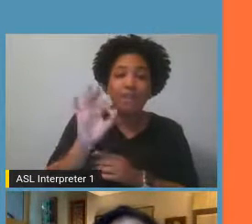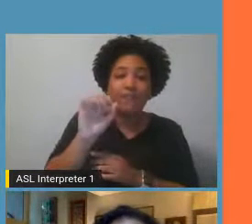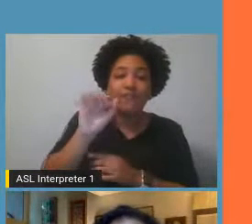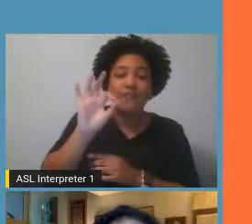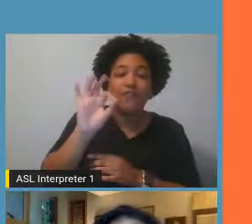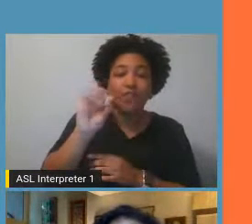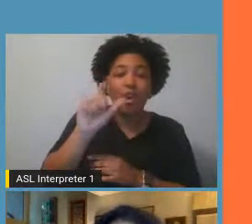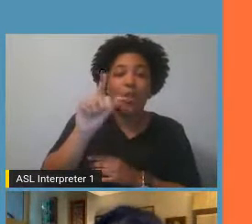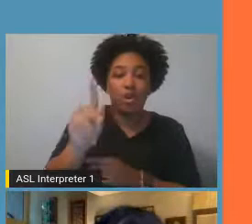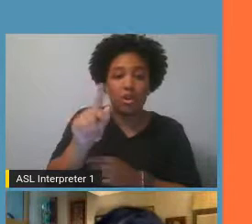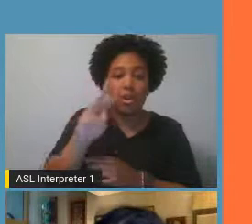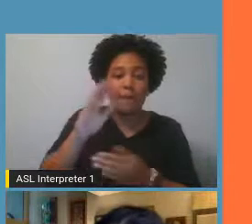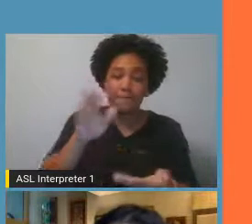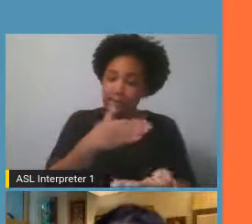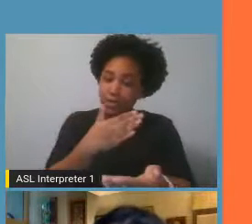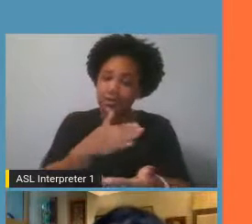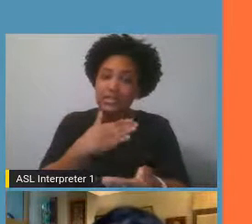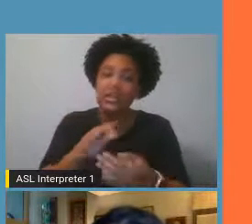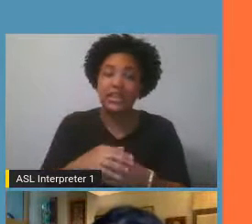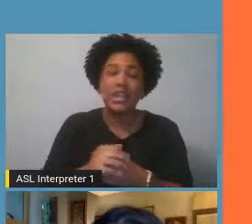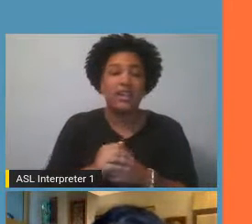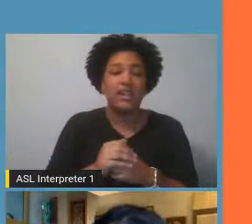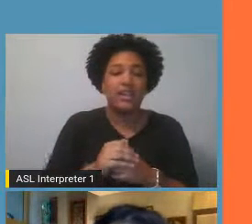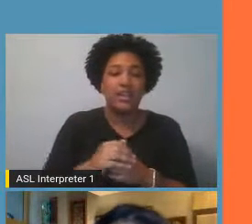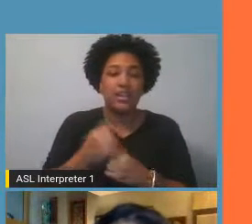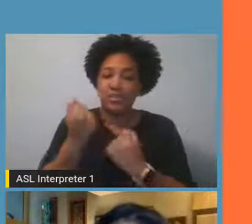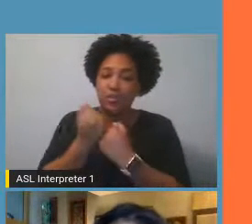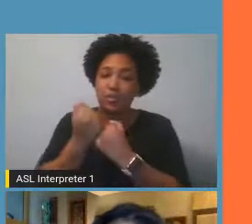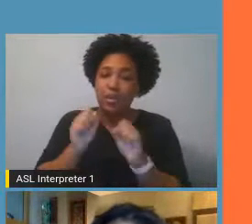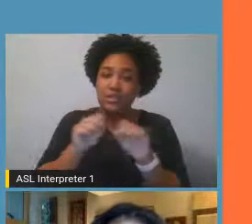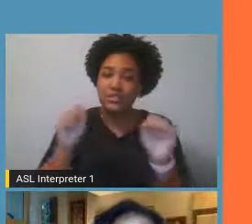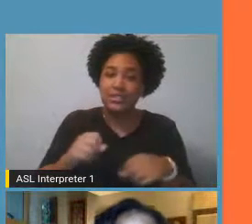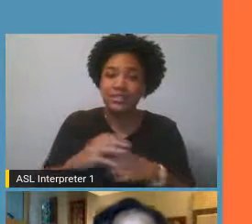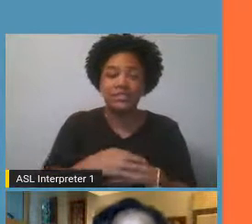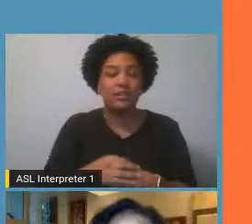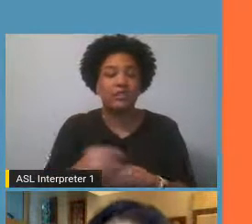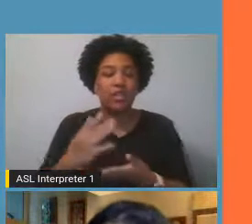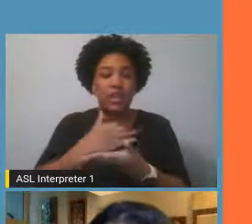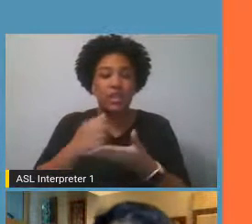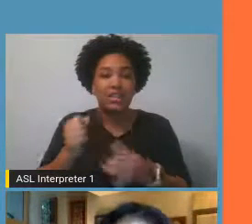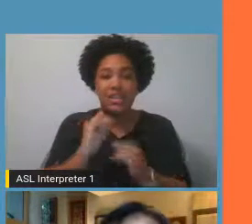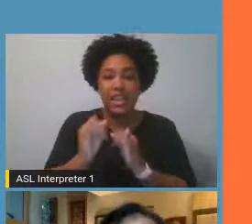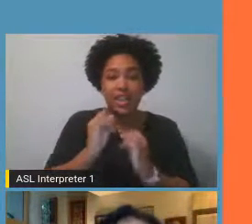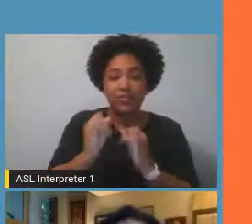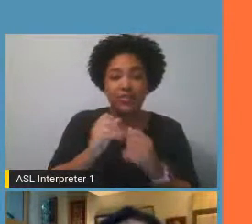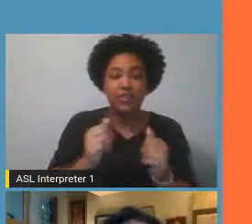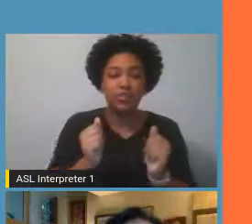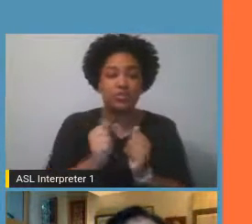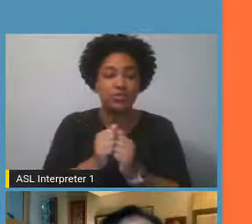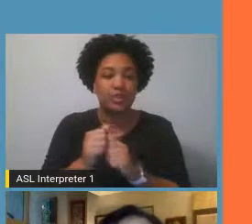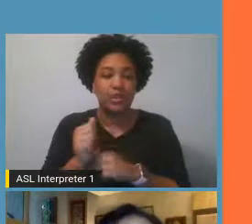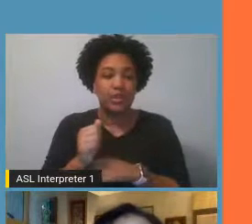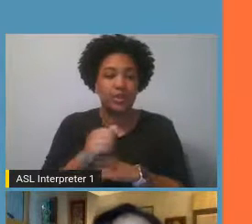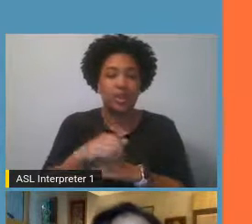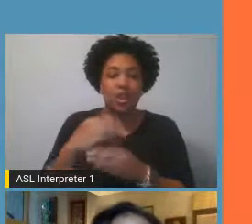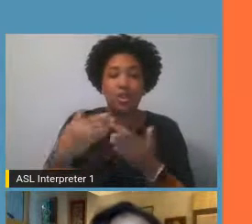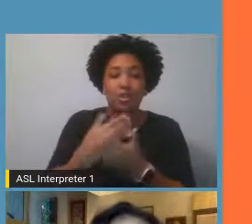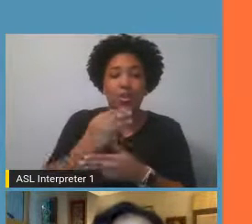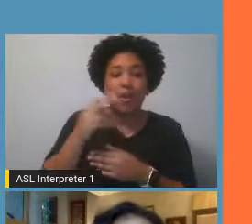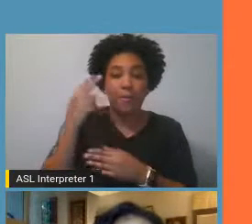and 1988. And so they were collecting interviews in Southeast Appalachia and New Mexico. So we think